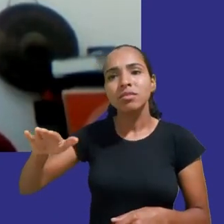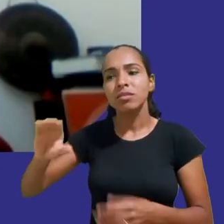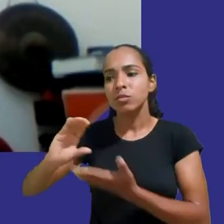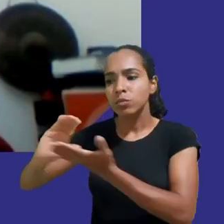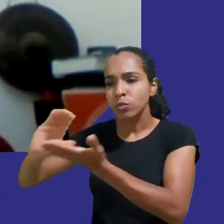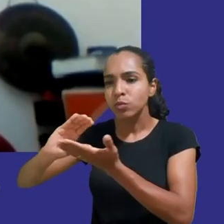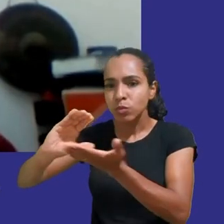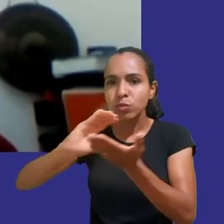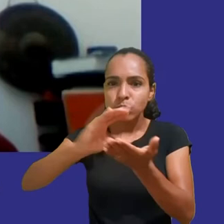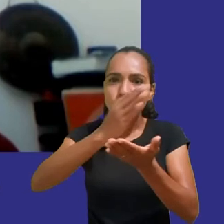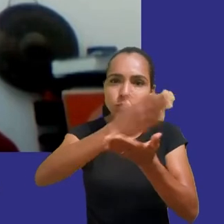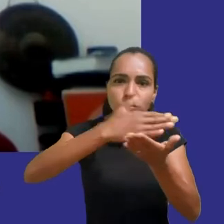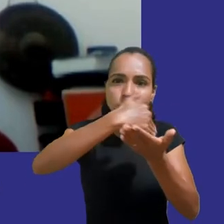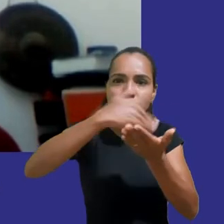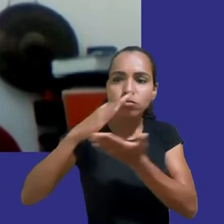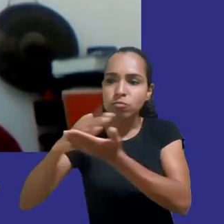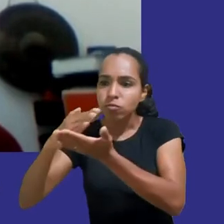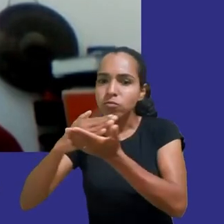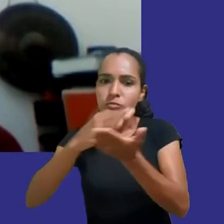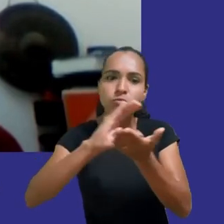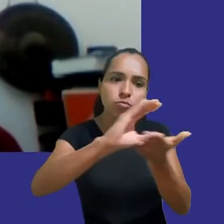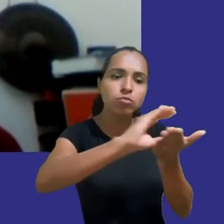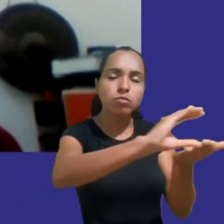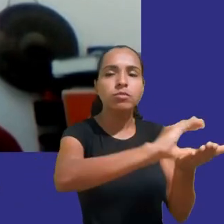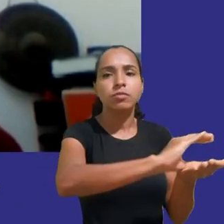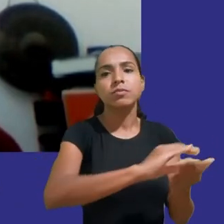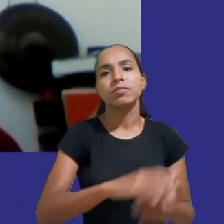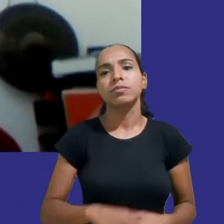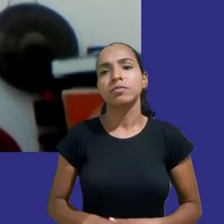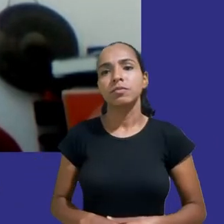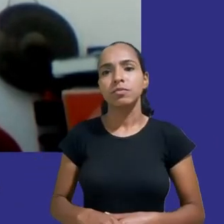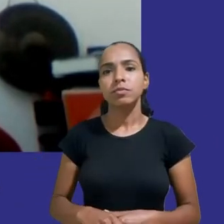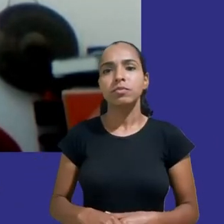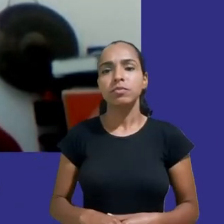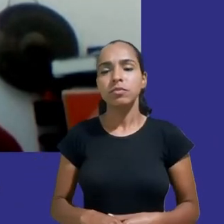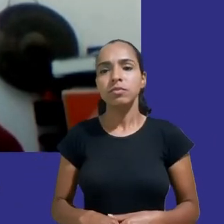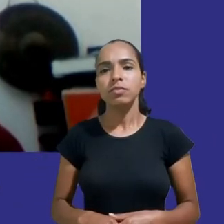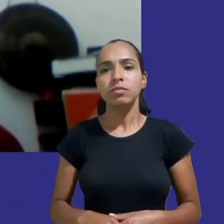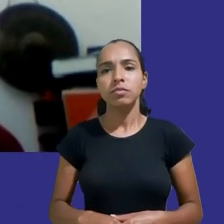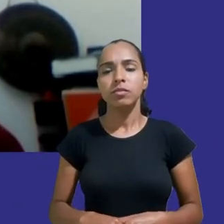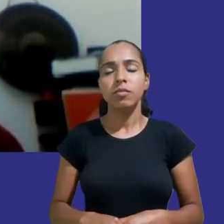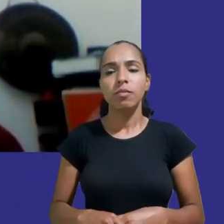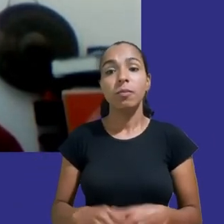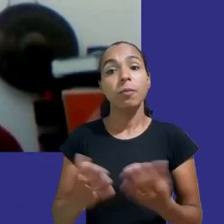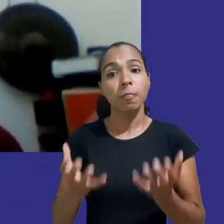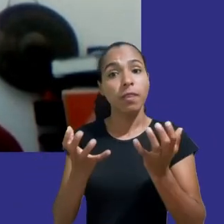case and so we hope yeah to create this landmark legal ruling which will